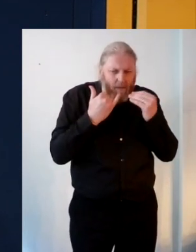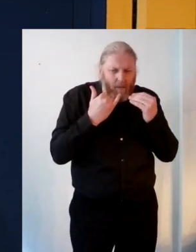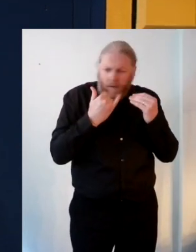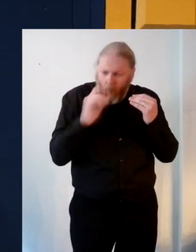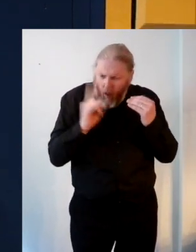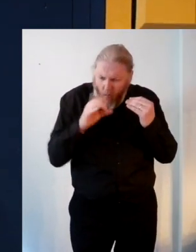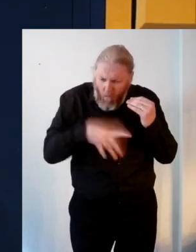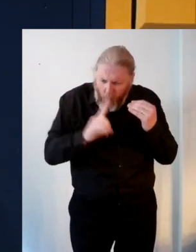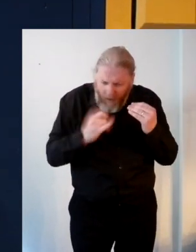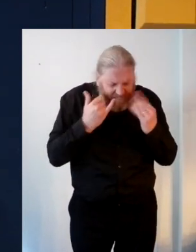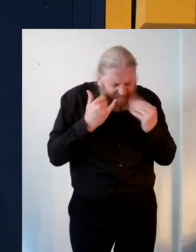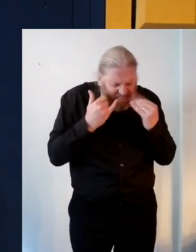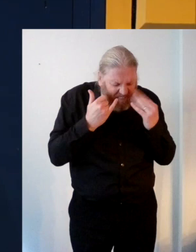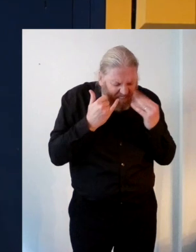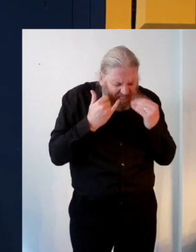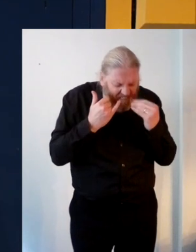vote?